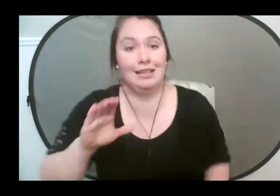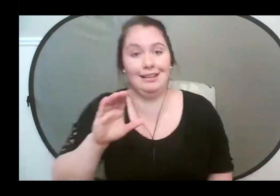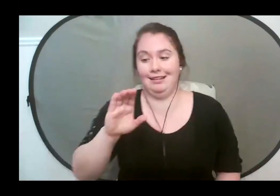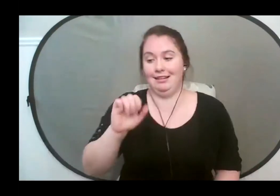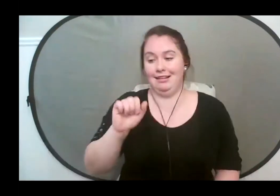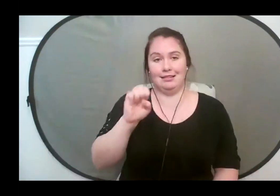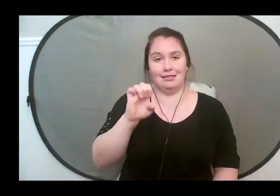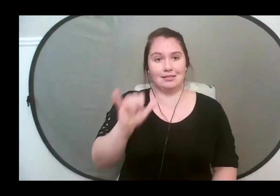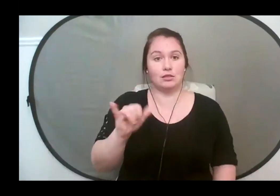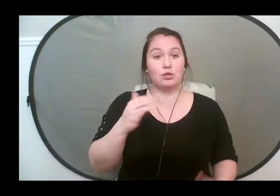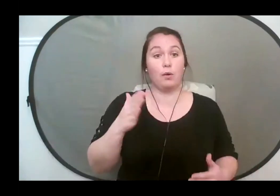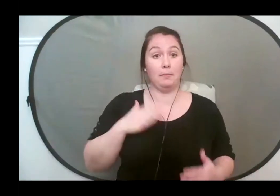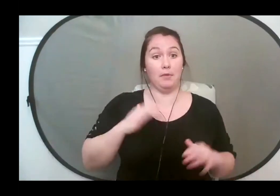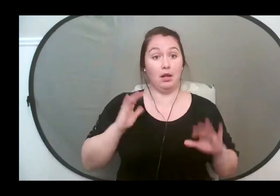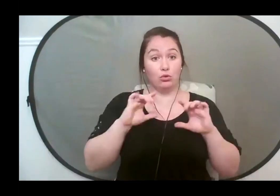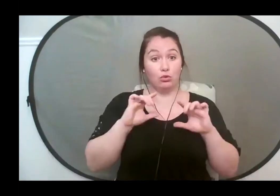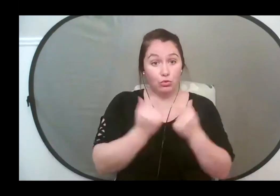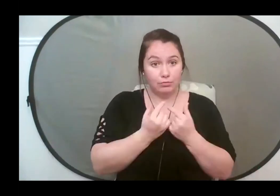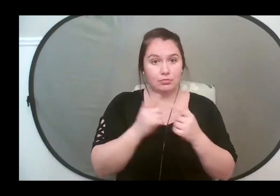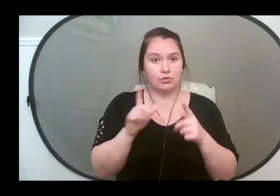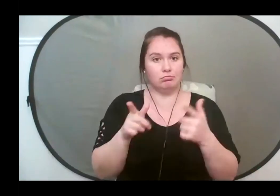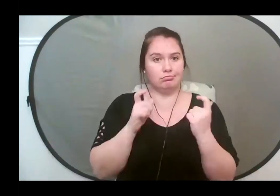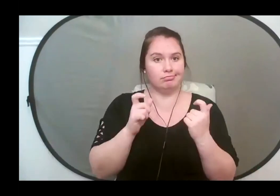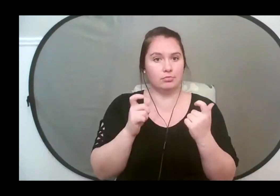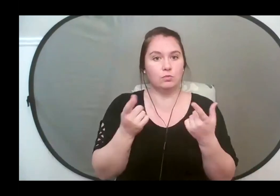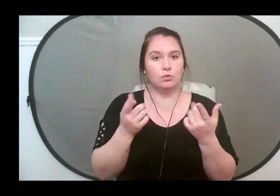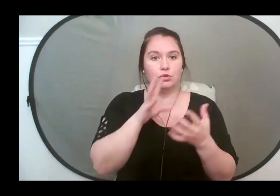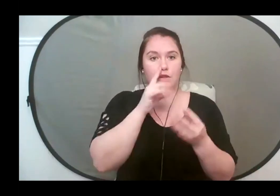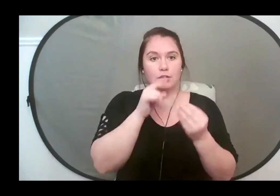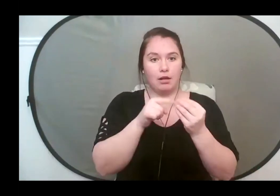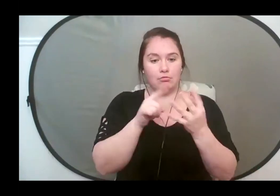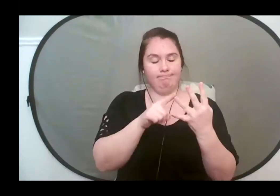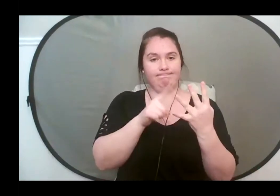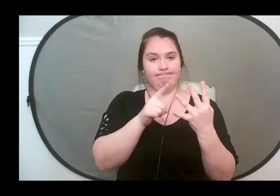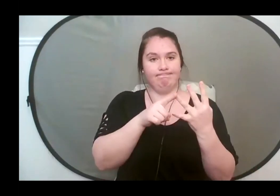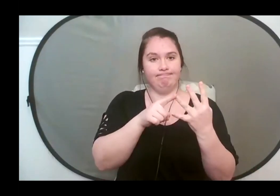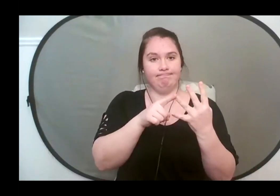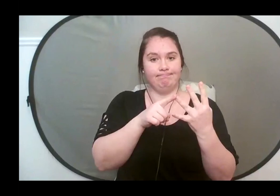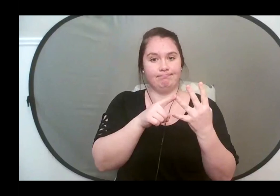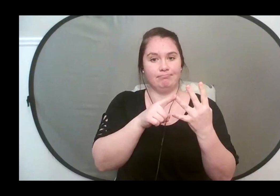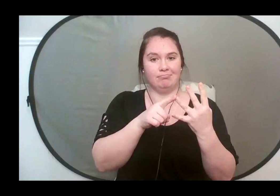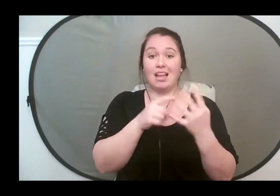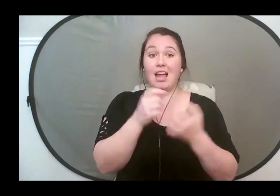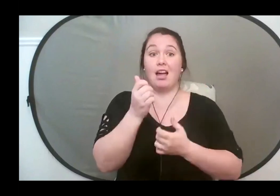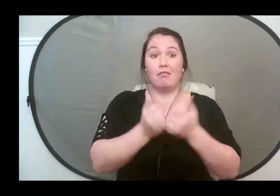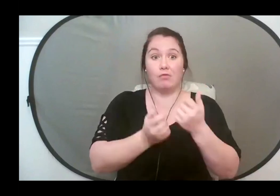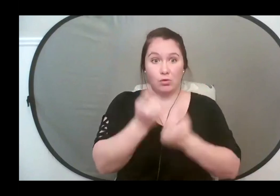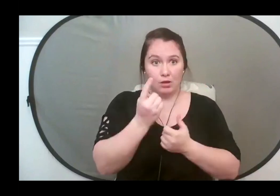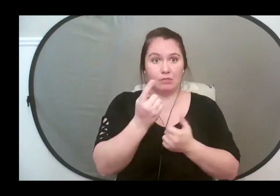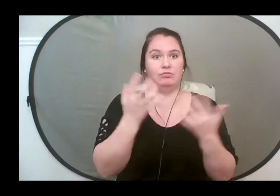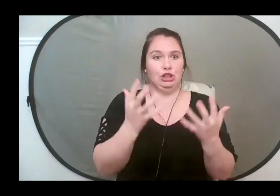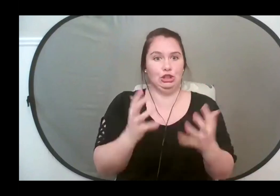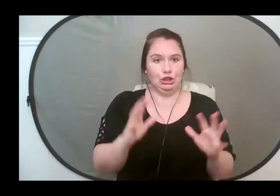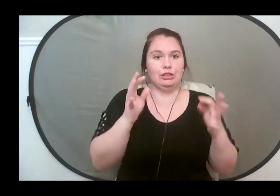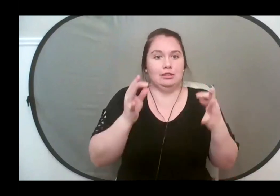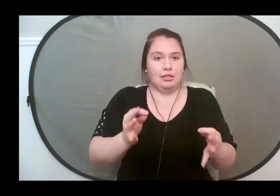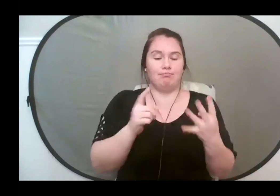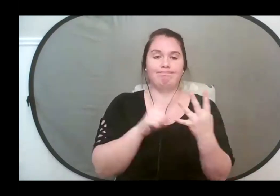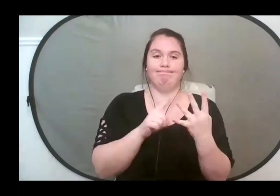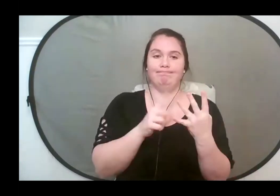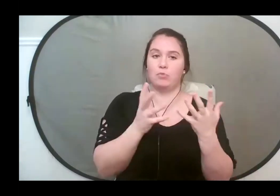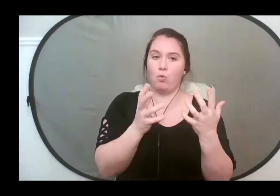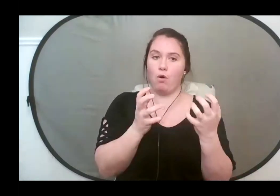very quickly, option 3, the replacement on the campus. Pretty much everyone had decided on that and the